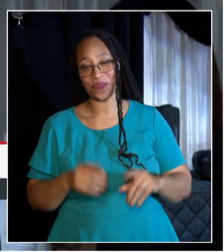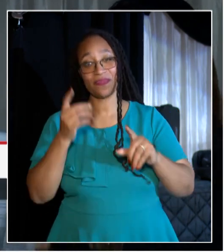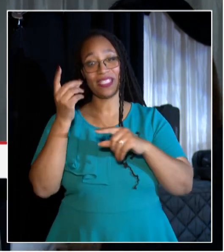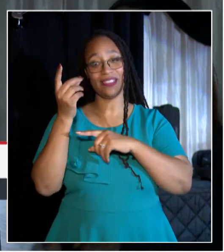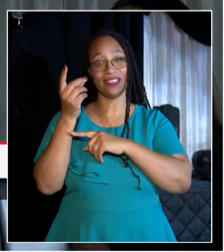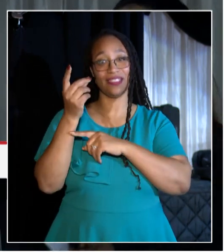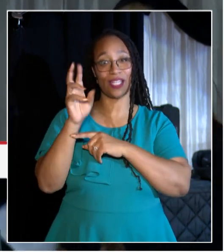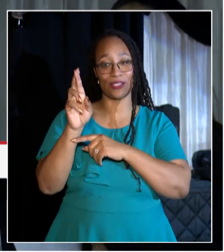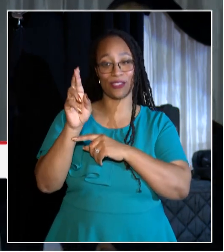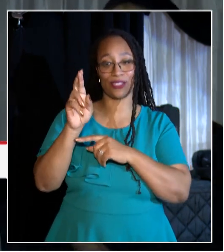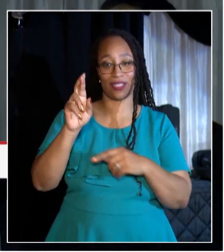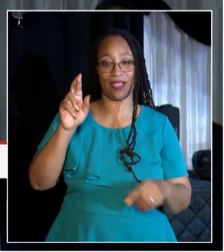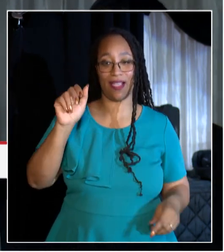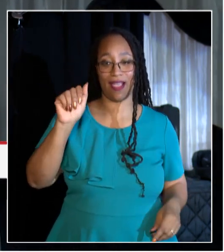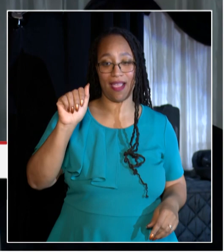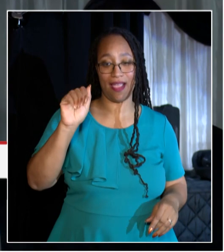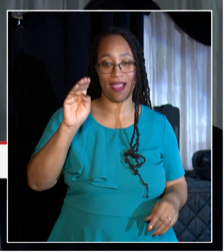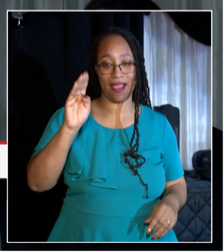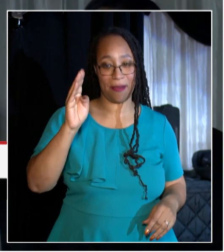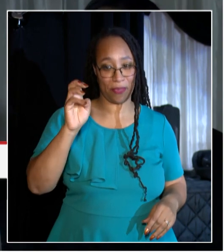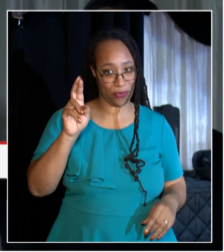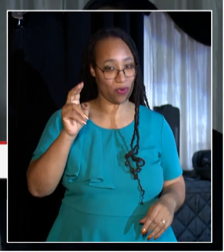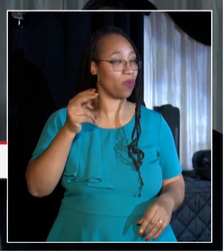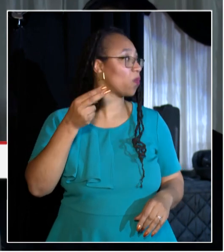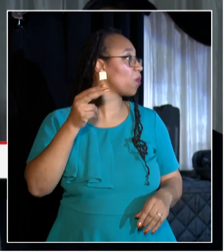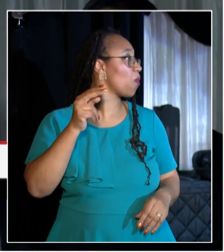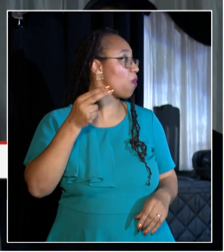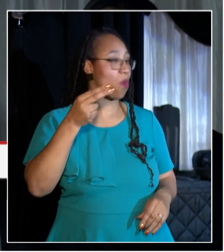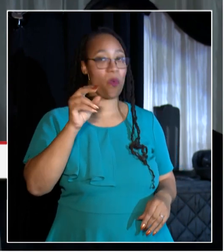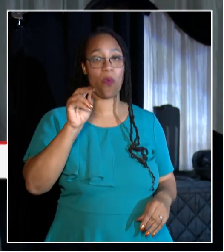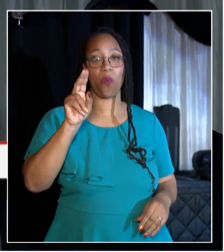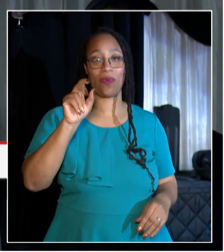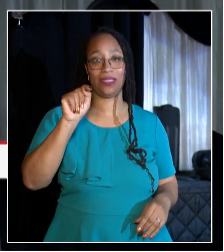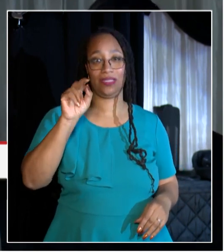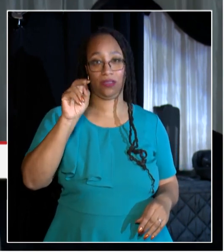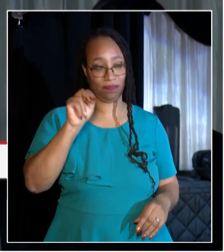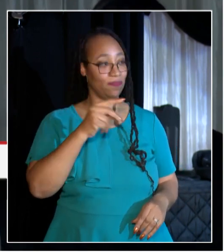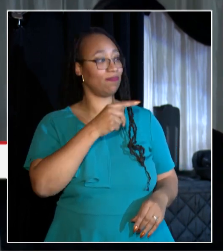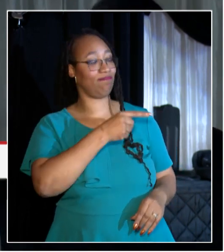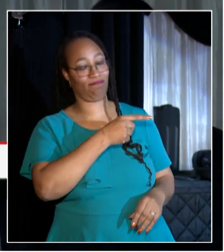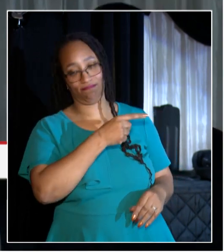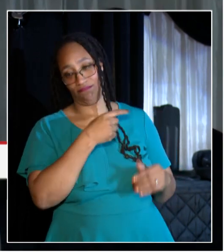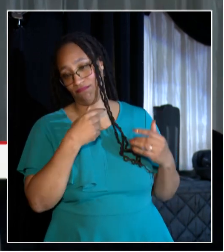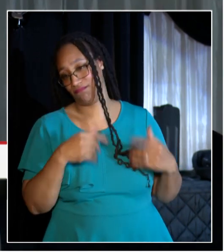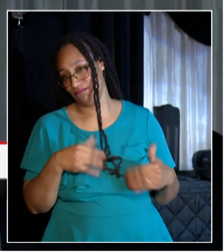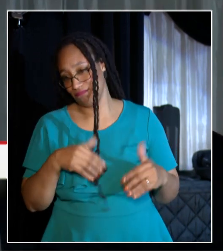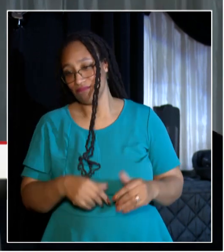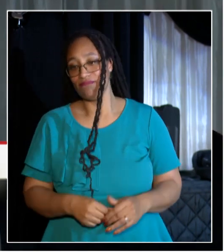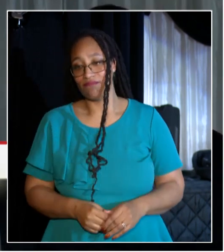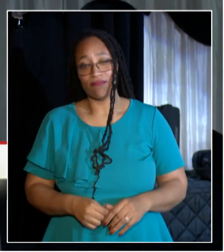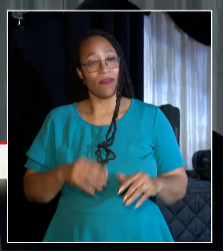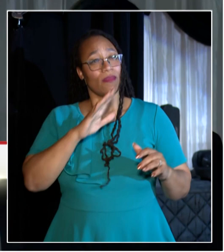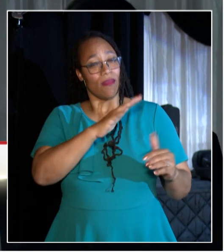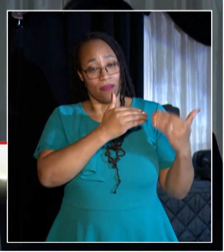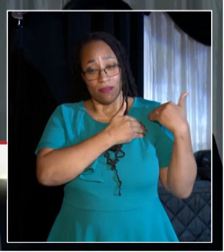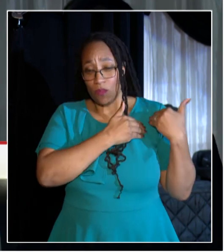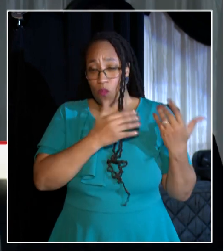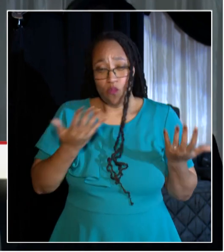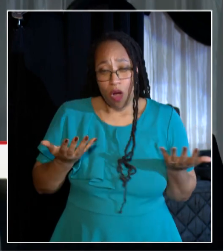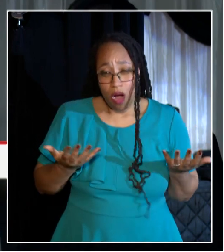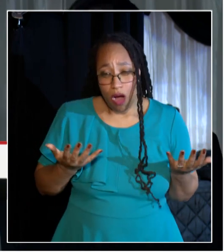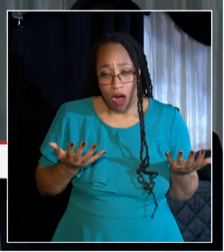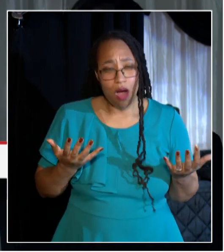It's Amber's responsibility to work with every agency to make sure that we are looking at